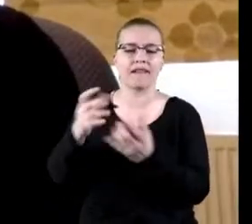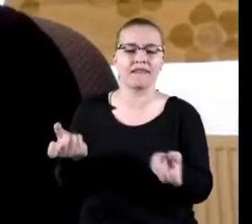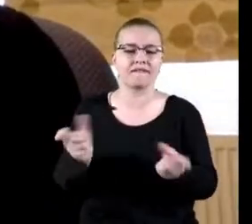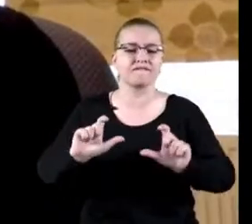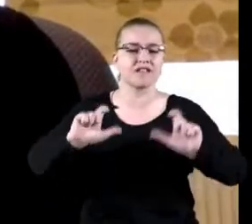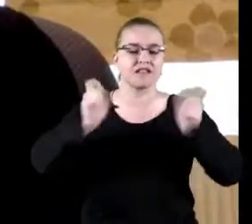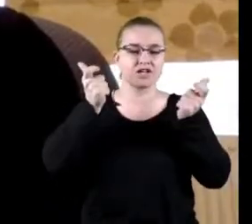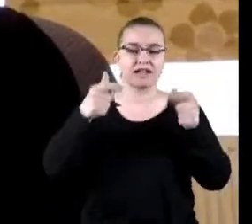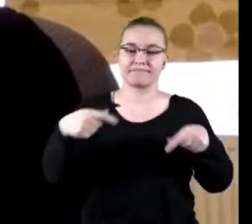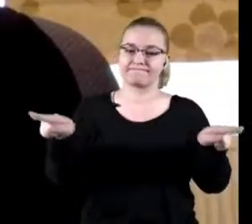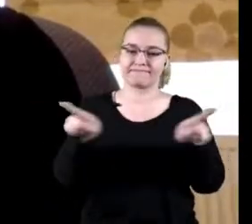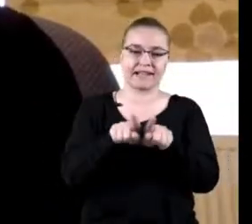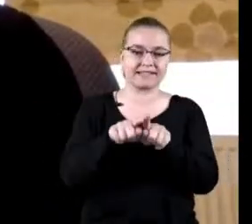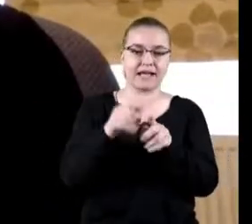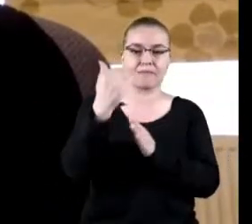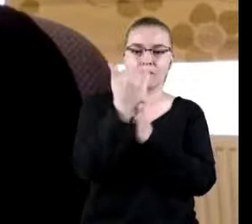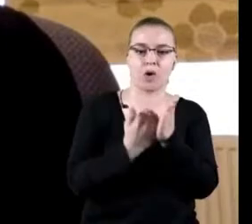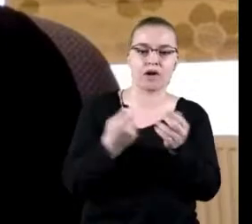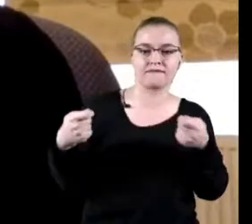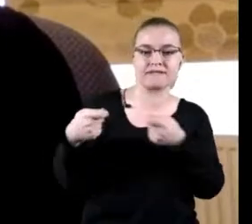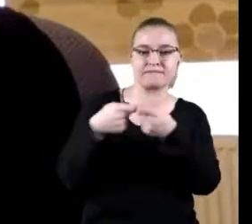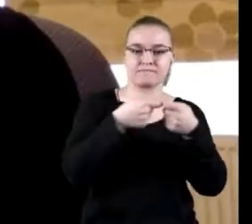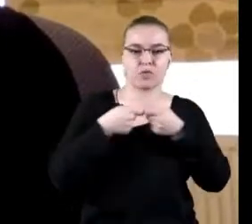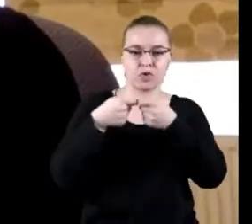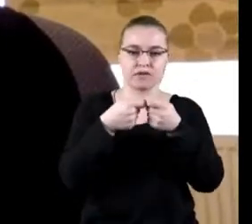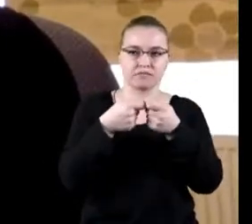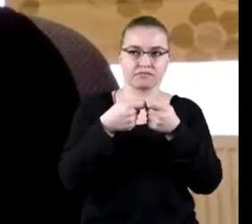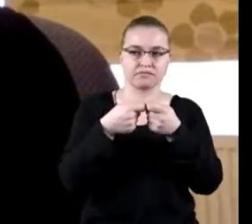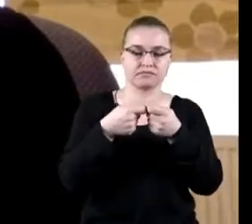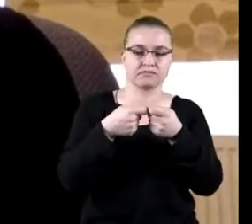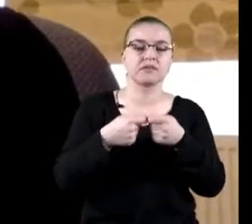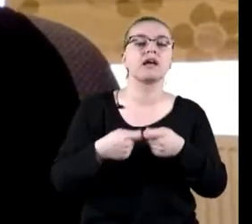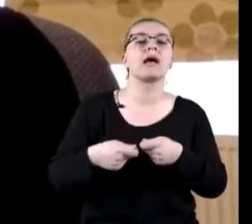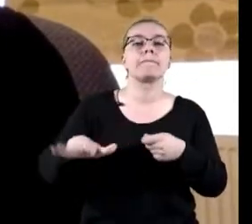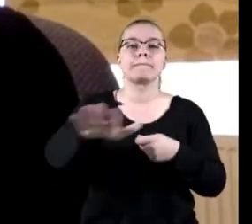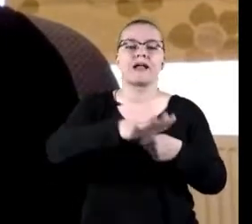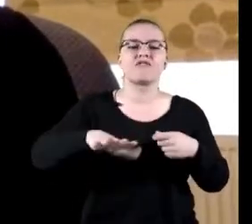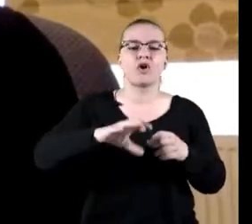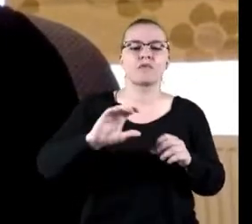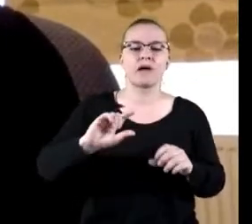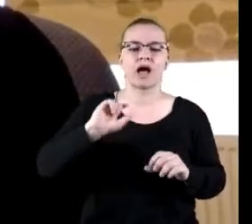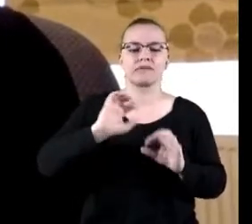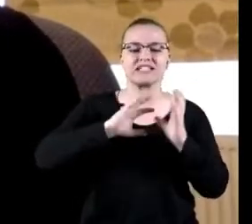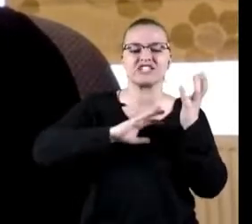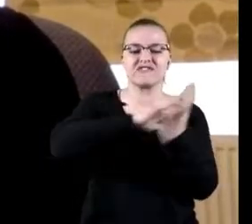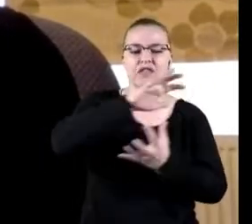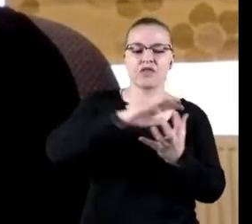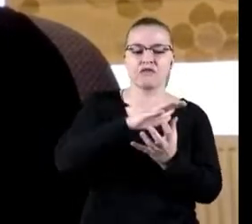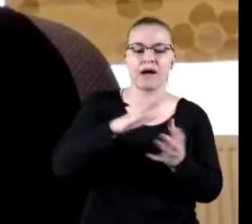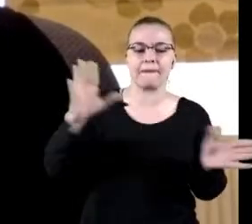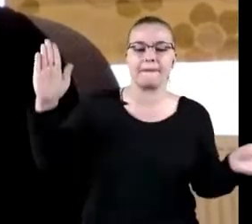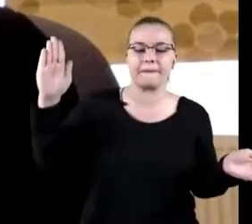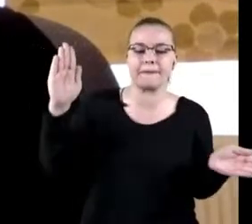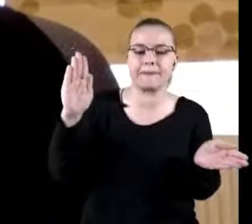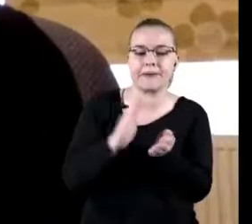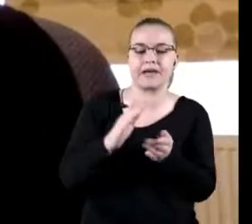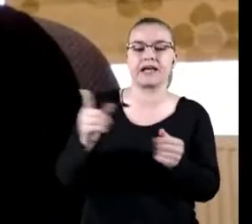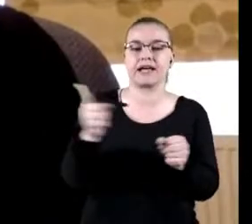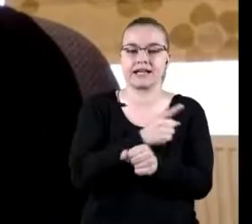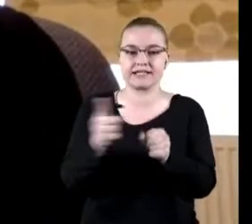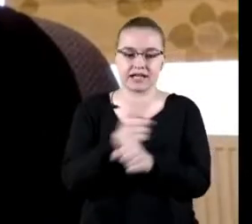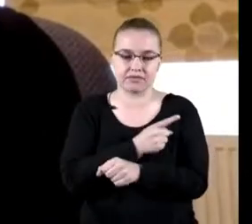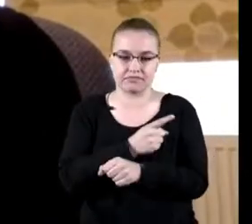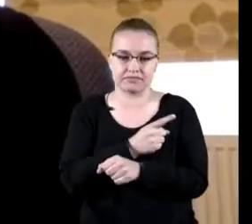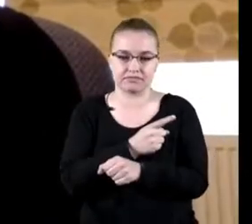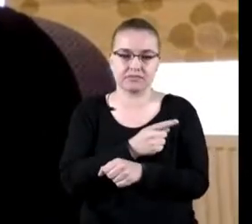The theme of the Global Platform for Disaster Risk Reduction 2022 was From Risk to Resilience